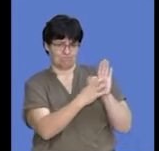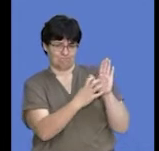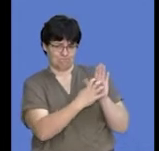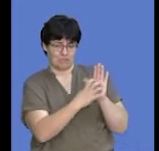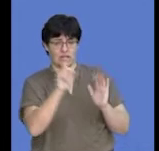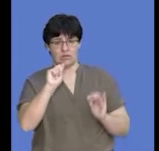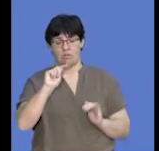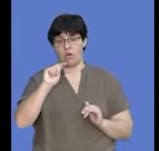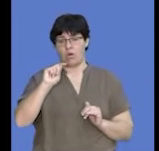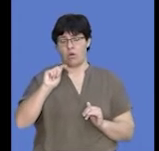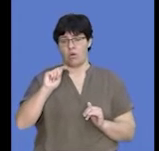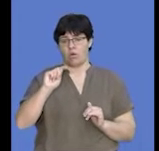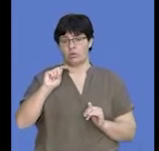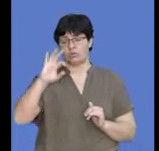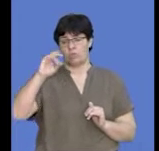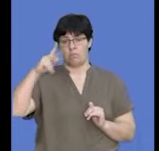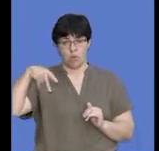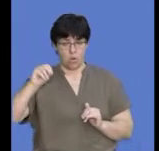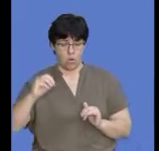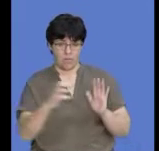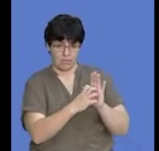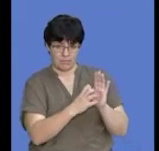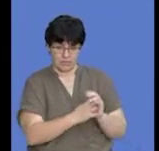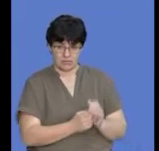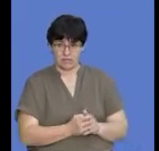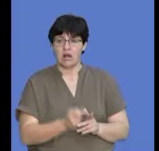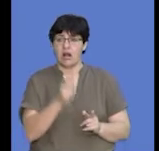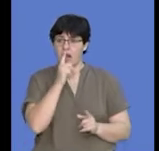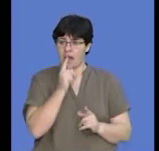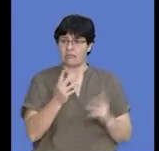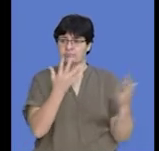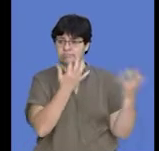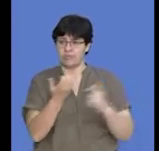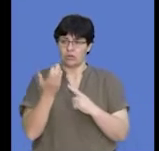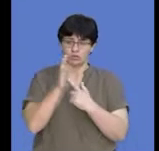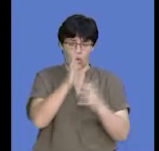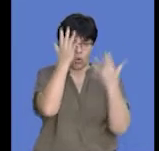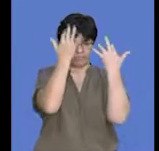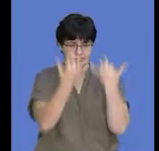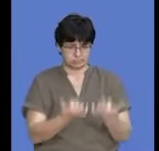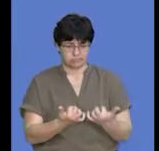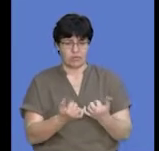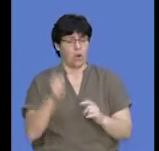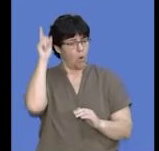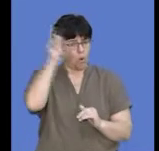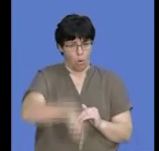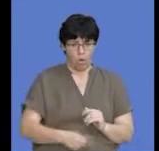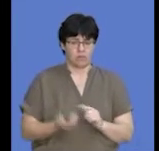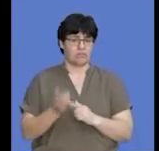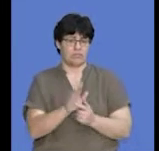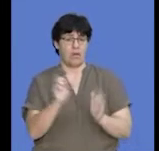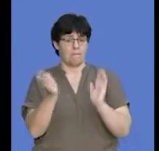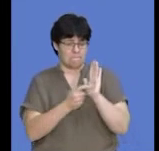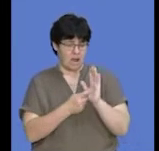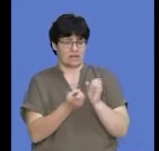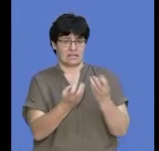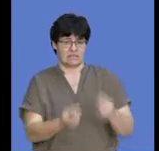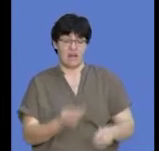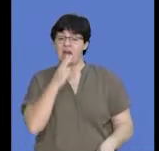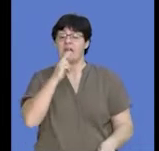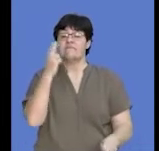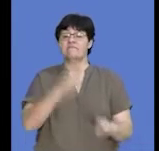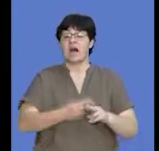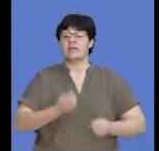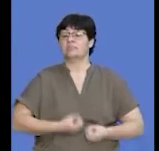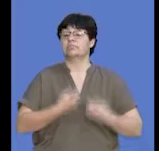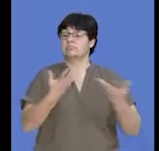standard instructions, calculations, awarding of marks, and make sure that your final answer is expressed